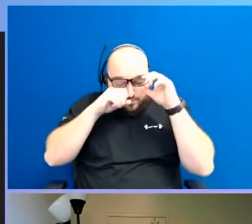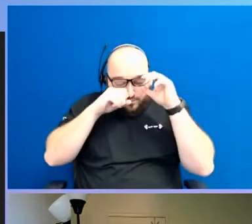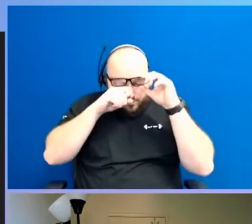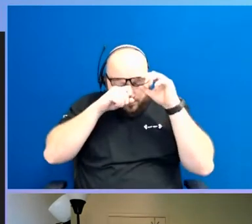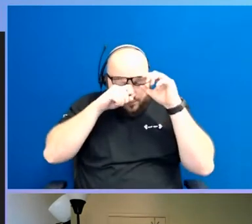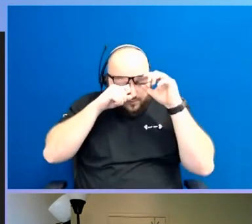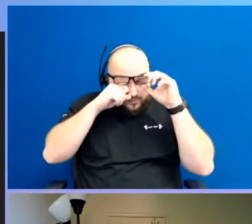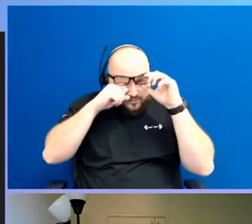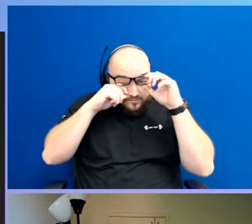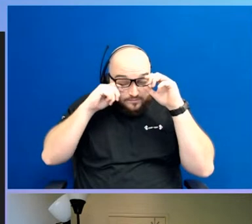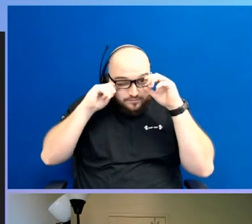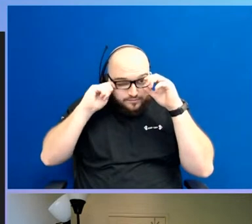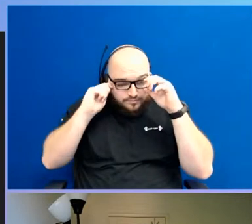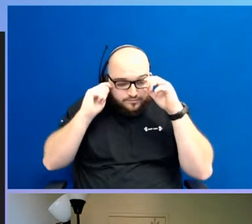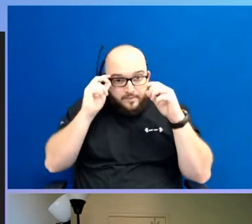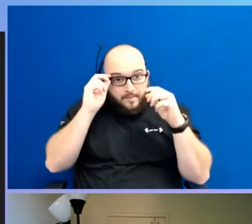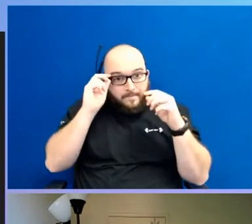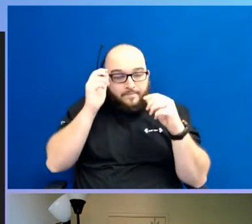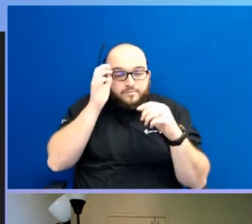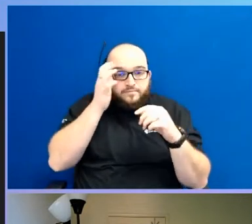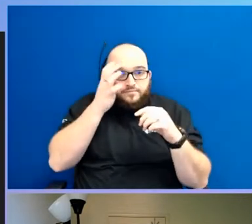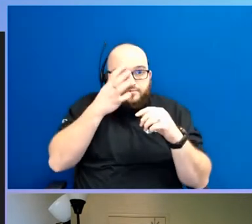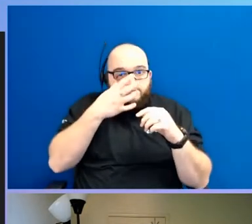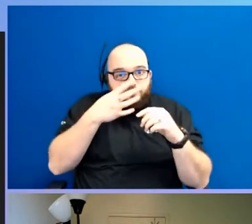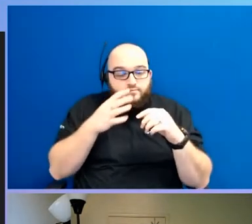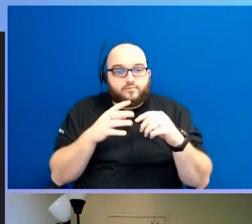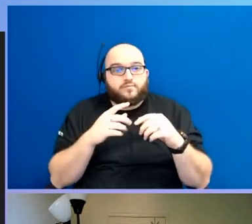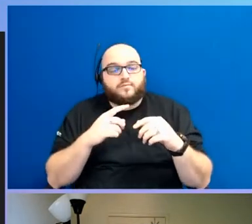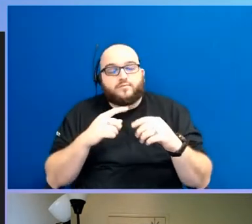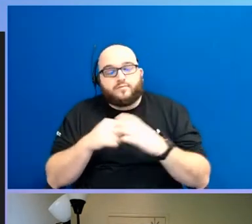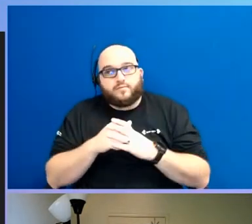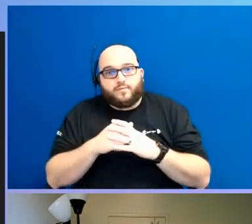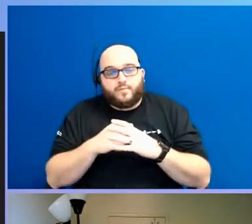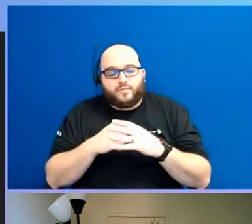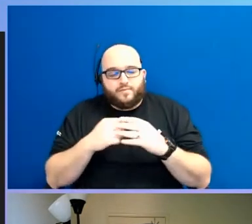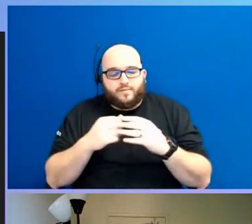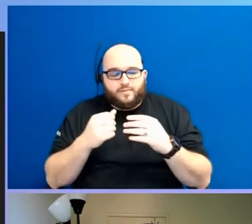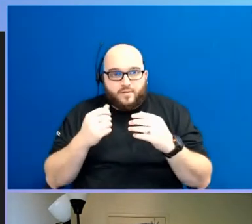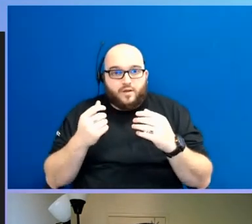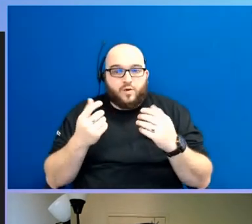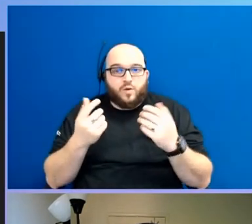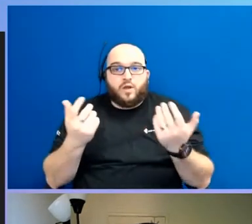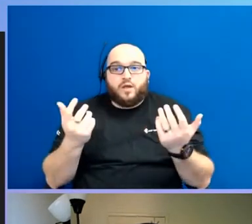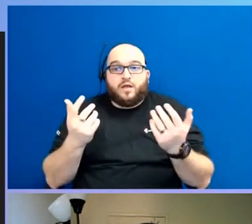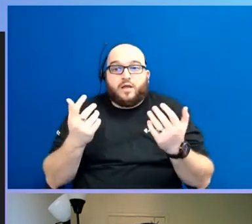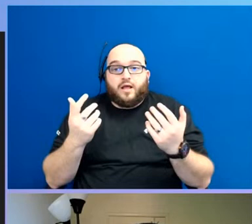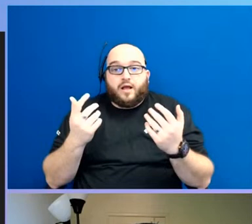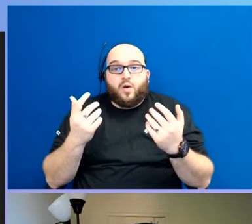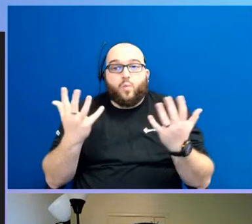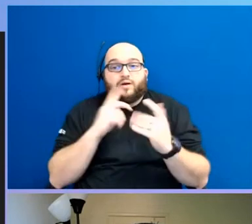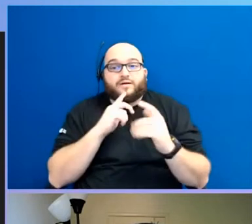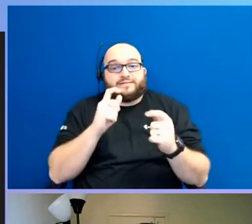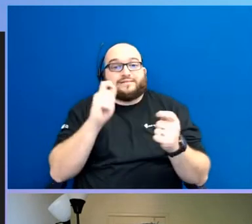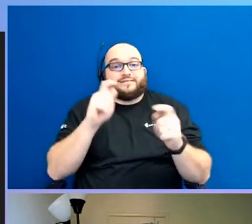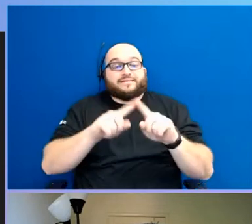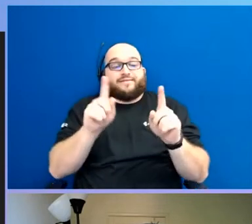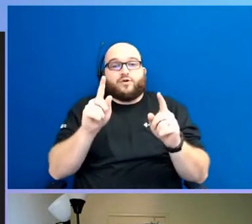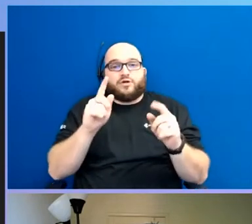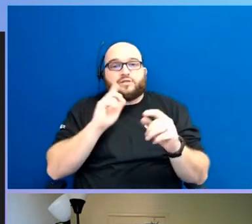And so the number of differences is virtually infinite. So the next question